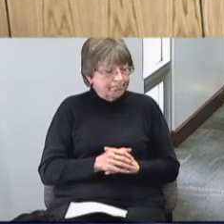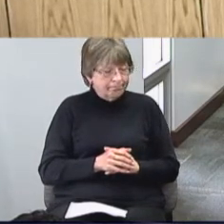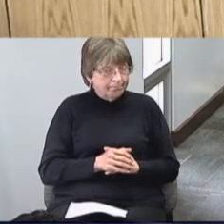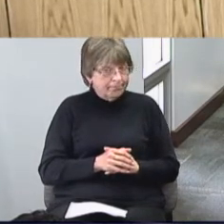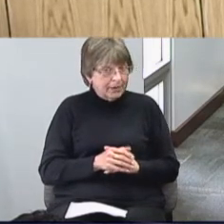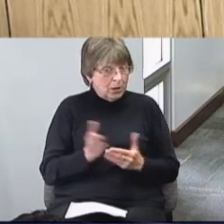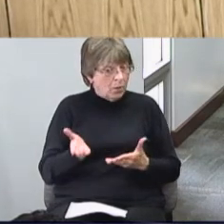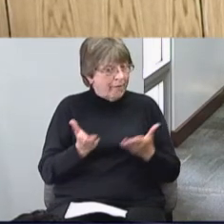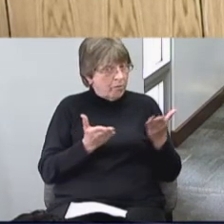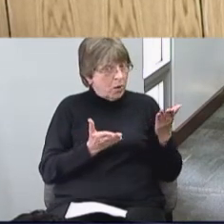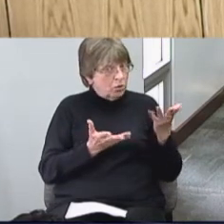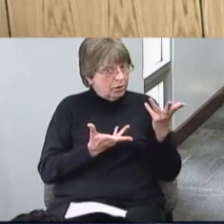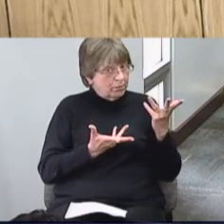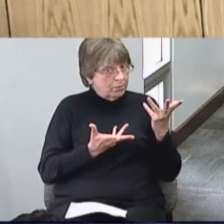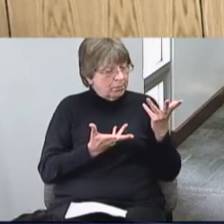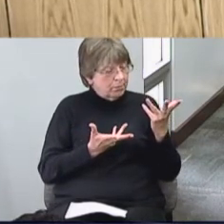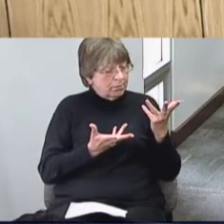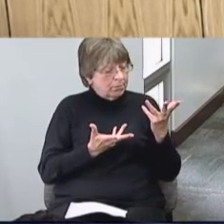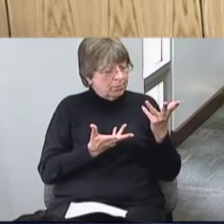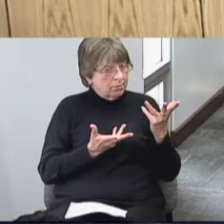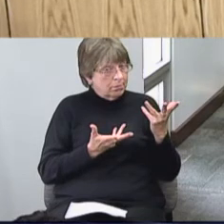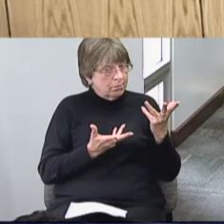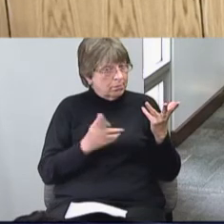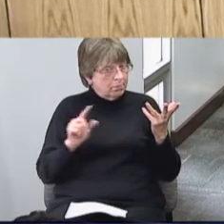We have a motion. Is there a second?